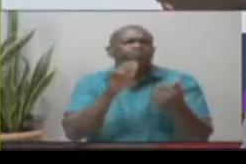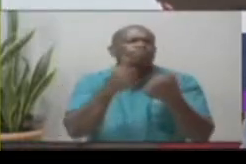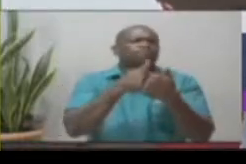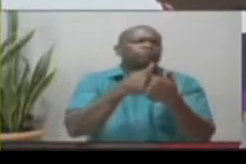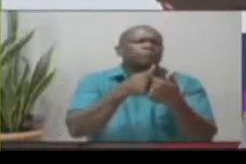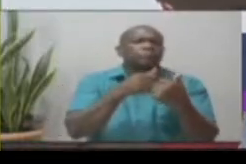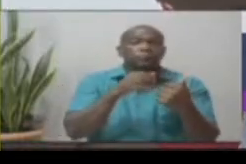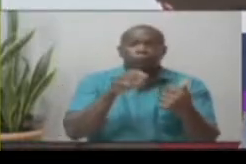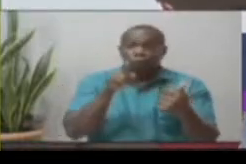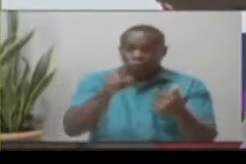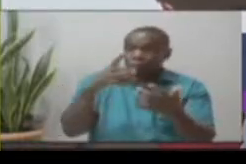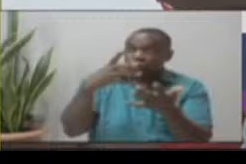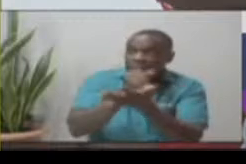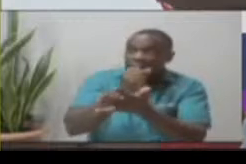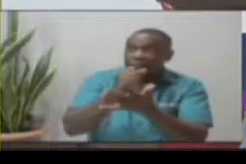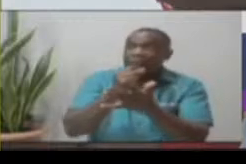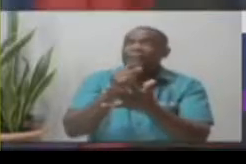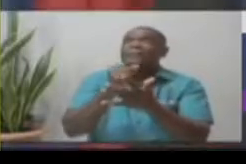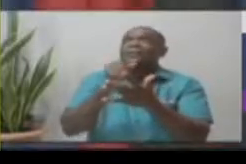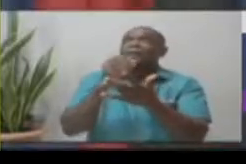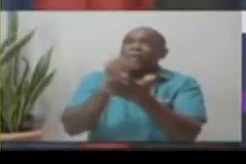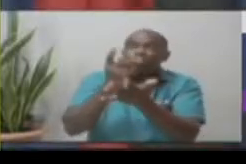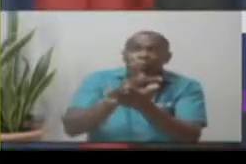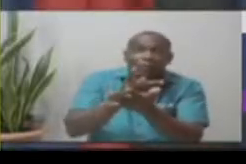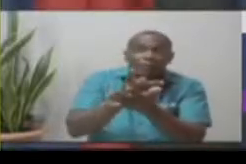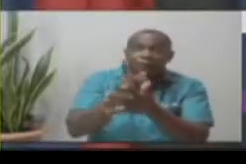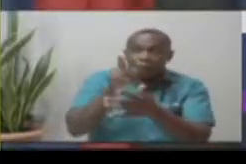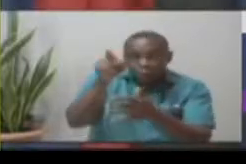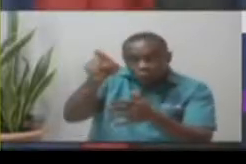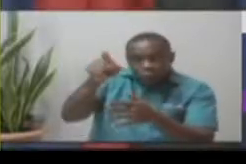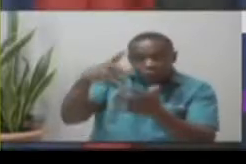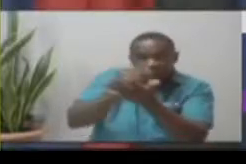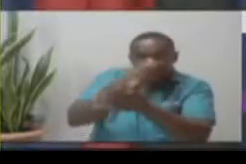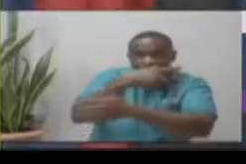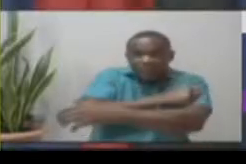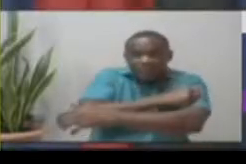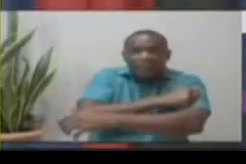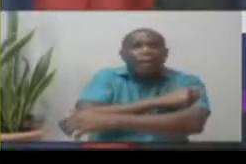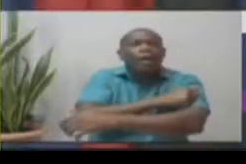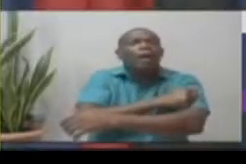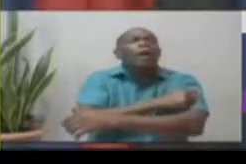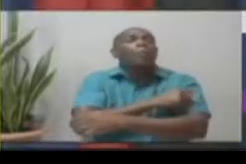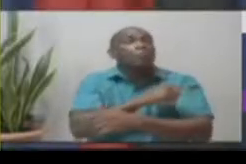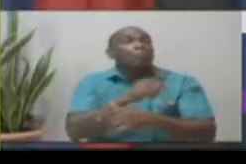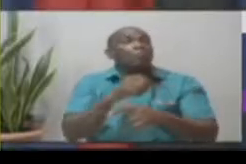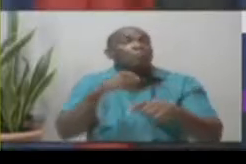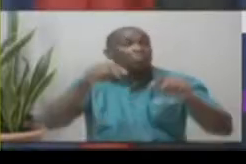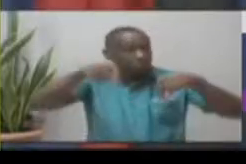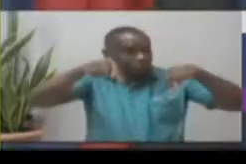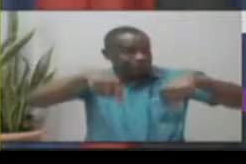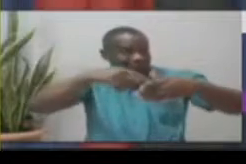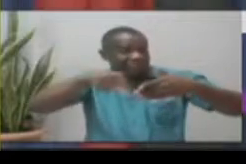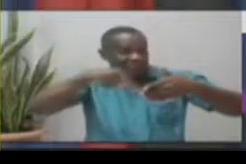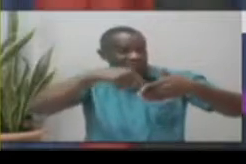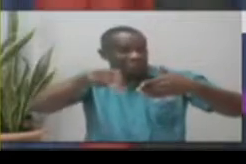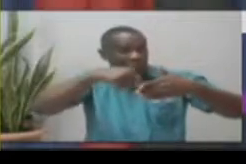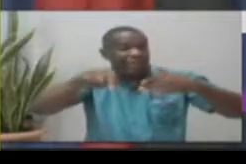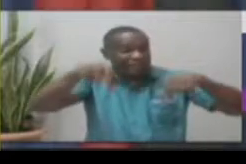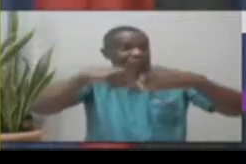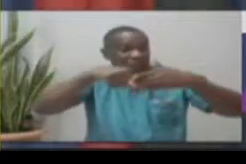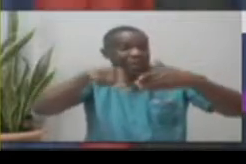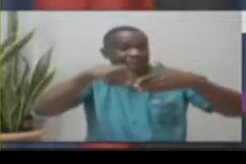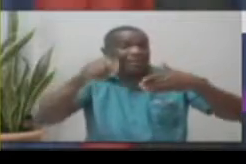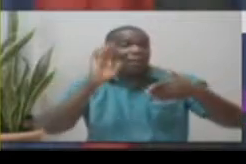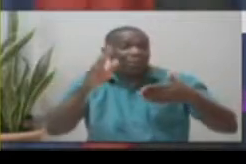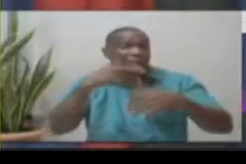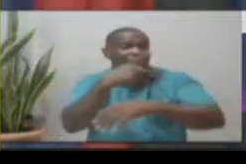to receive the vaccine? And when I am hoping to get vaccinated this week. Actually, I have a conversation. I reached out to my